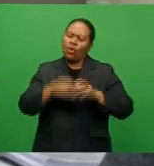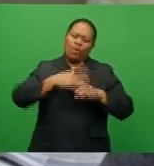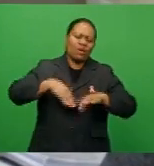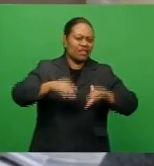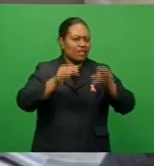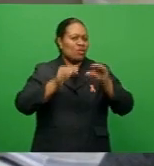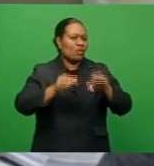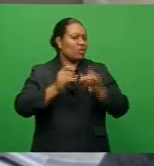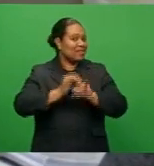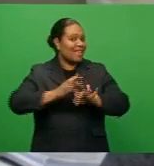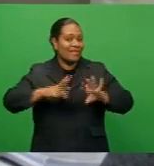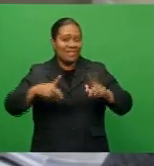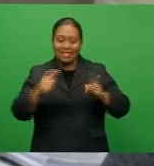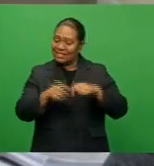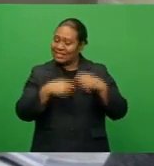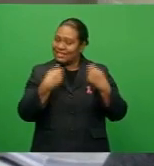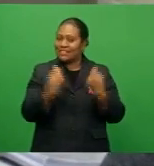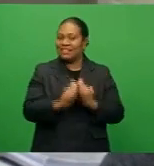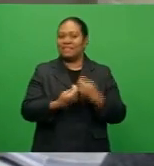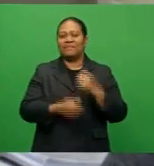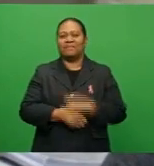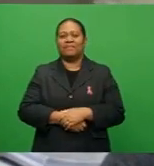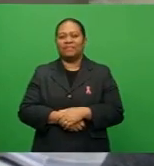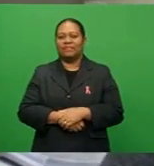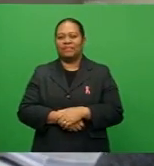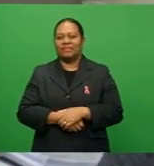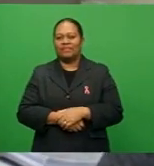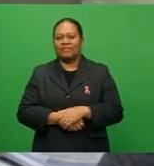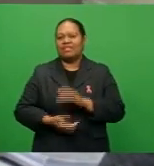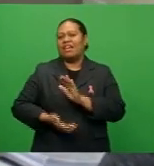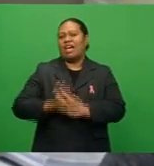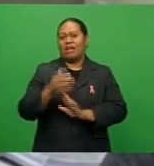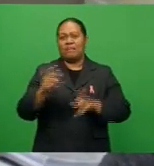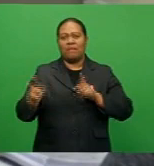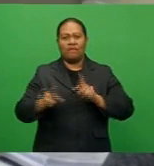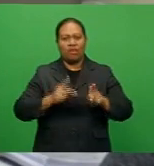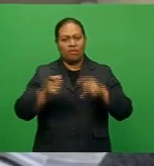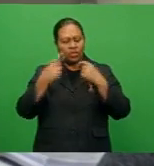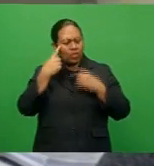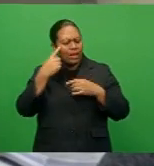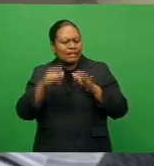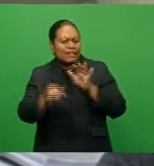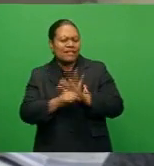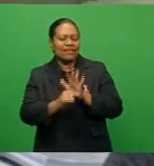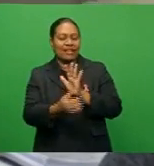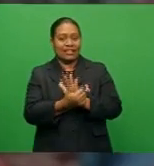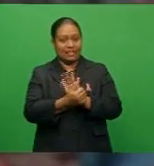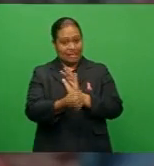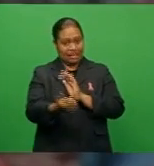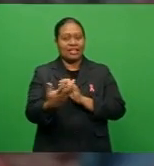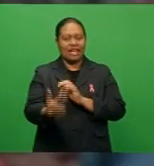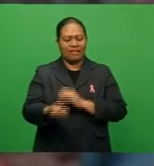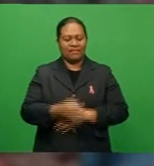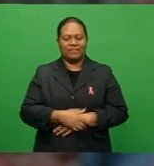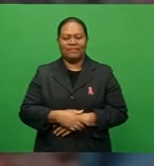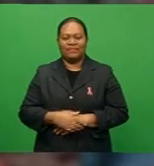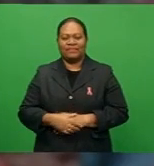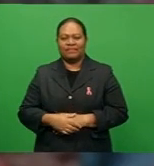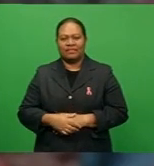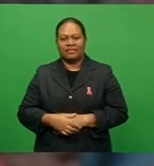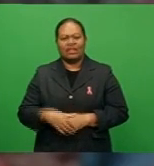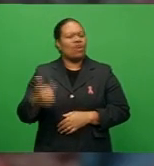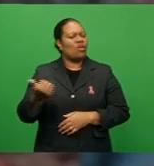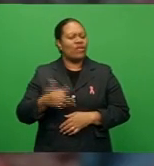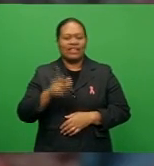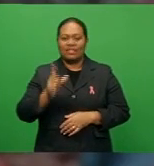his team and our high-performance units to identify talent that we believe can be. So we've done it